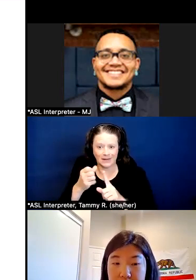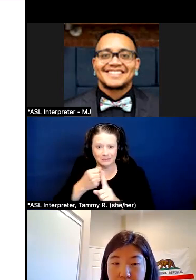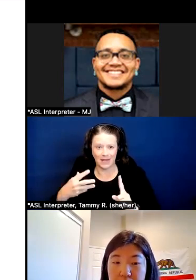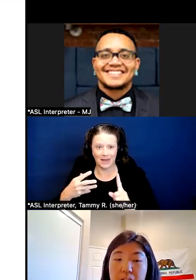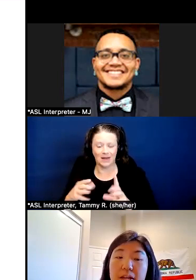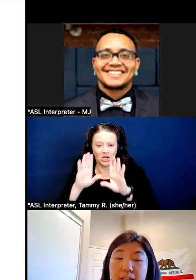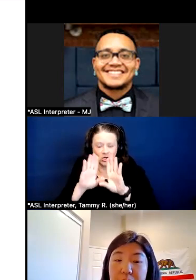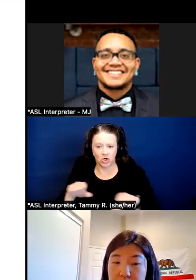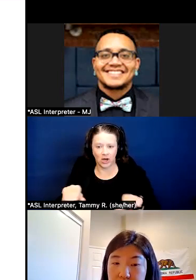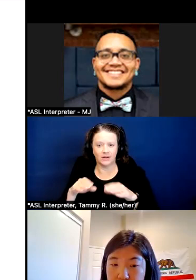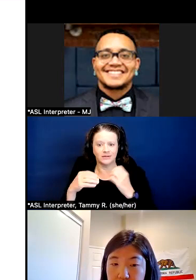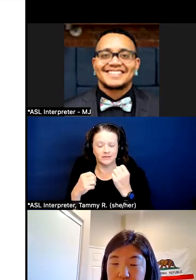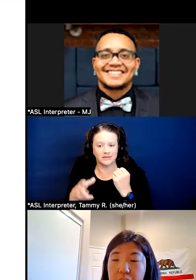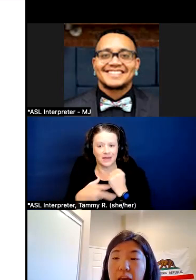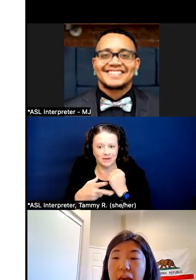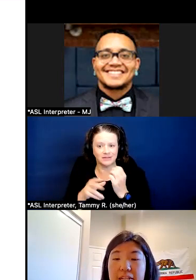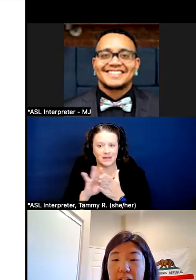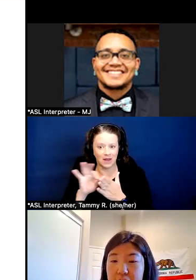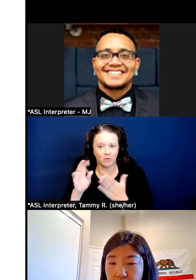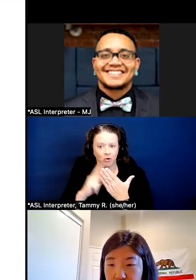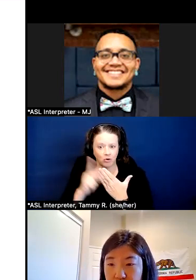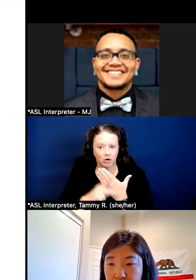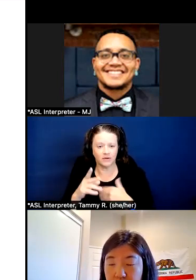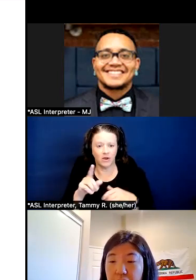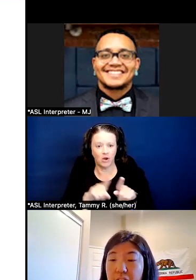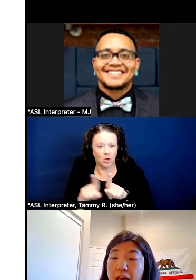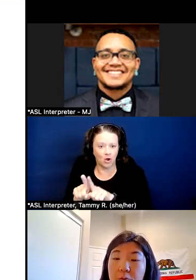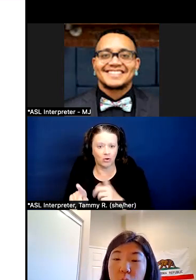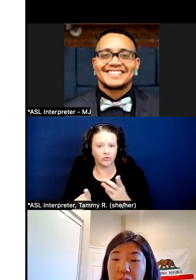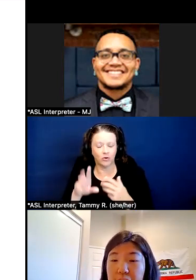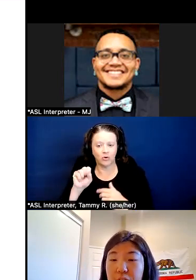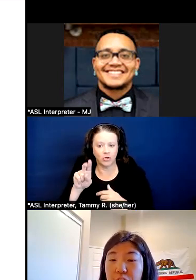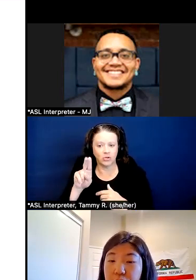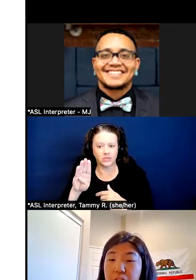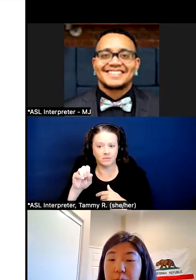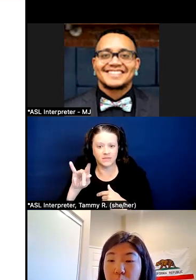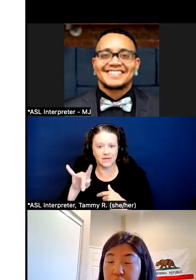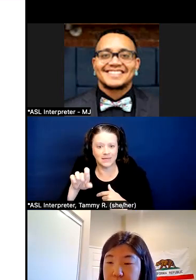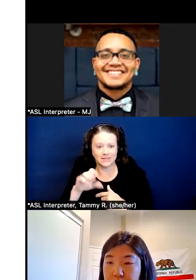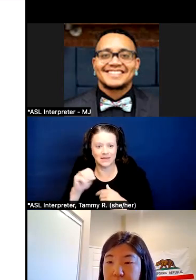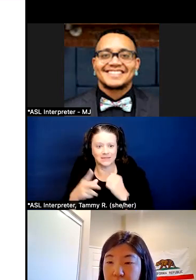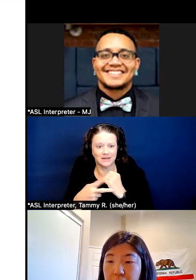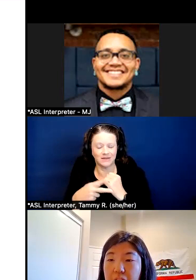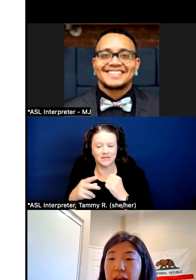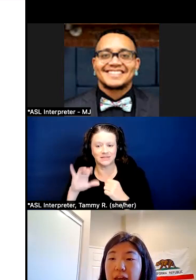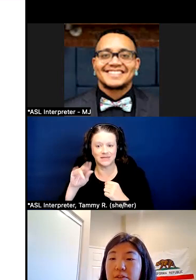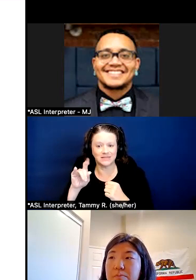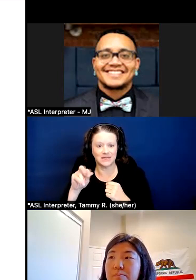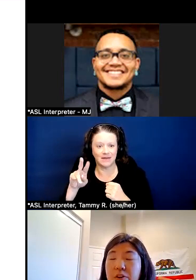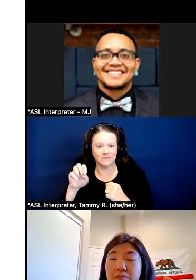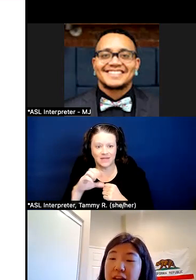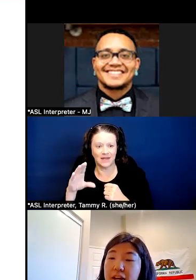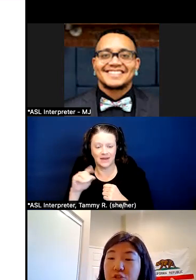progressive subsidies, savings incentives, and tax deductions. And one thing to include in a progressive subsidy